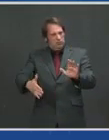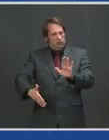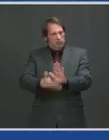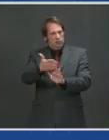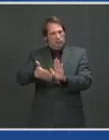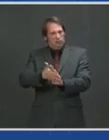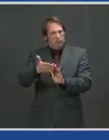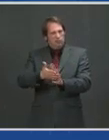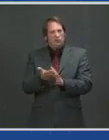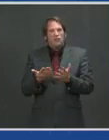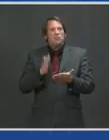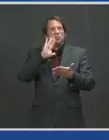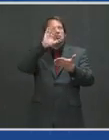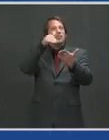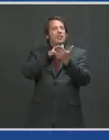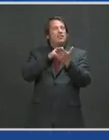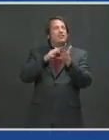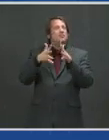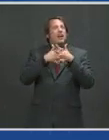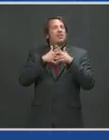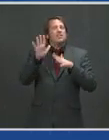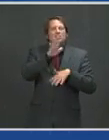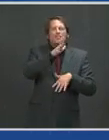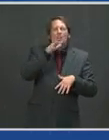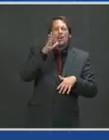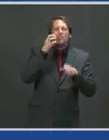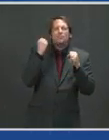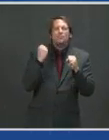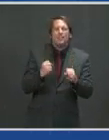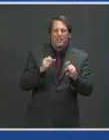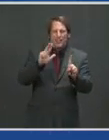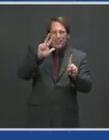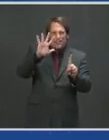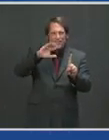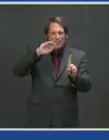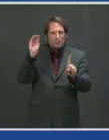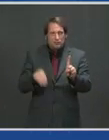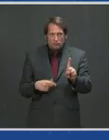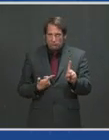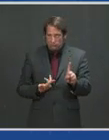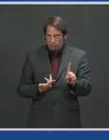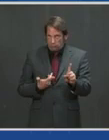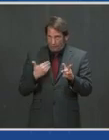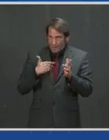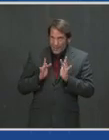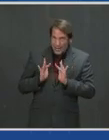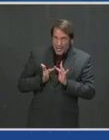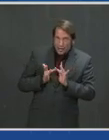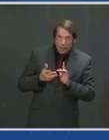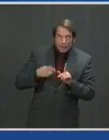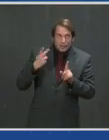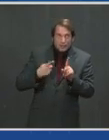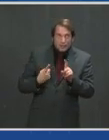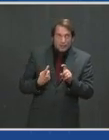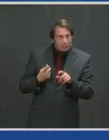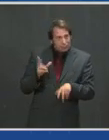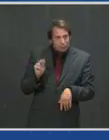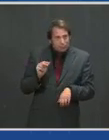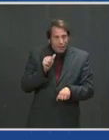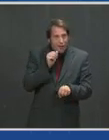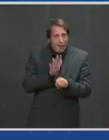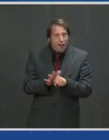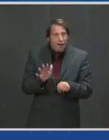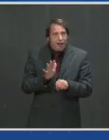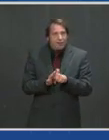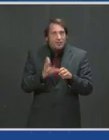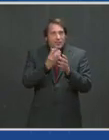than 35% of the people lack a reliable, high-speed internet, limiting their ability to conduct business